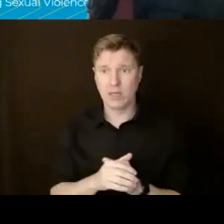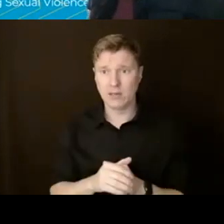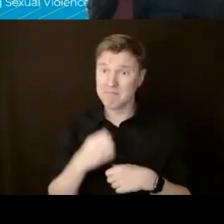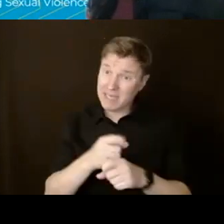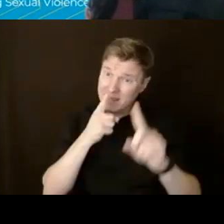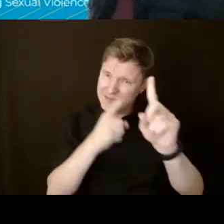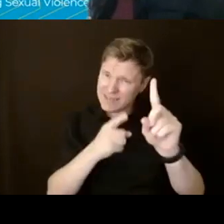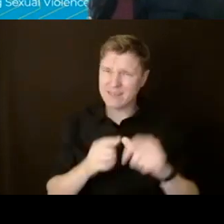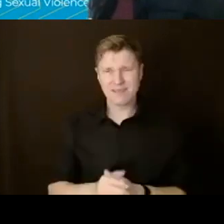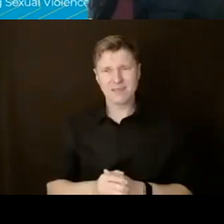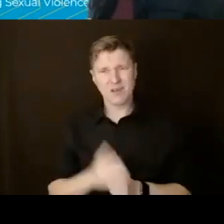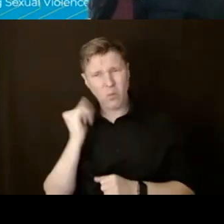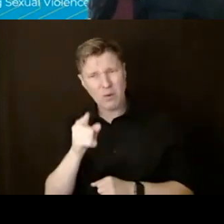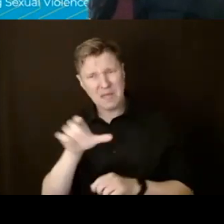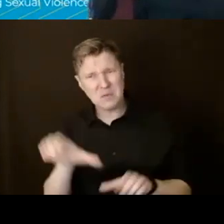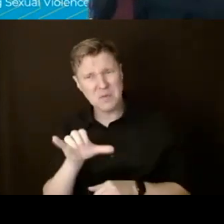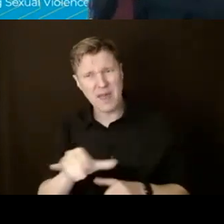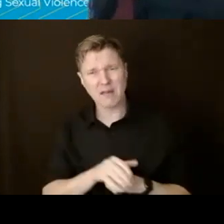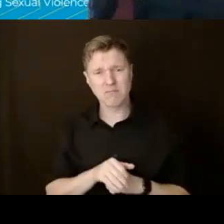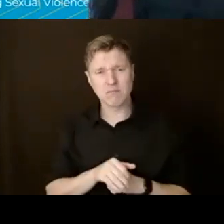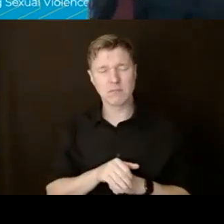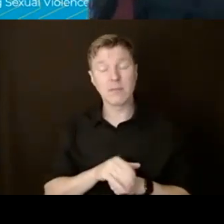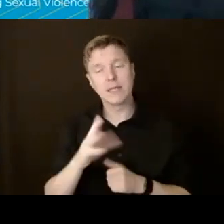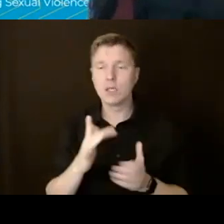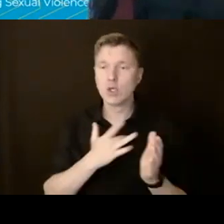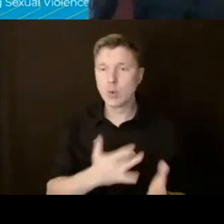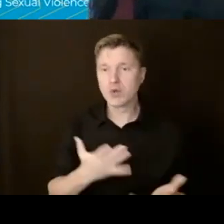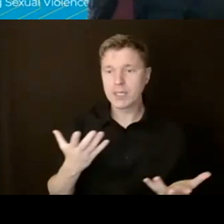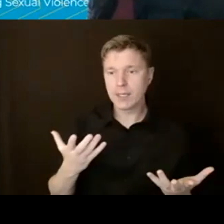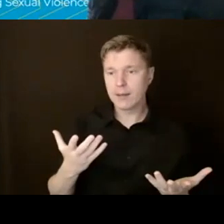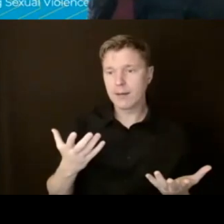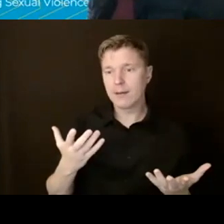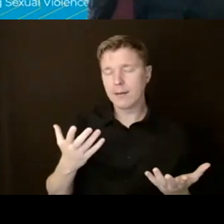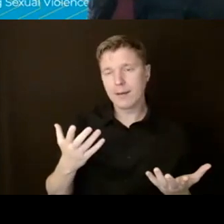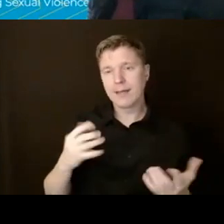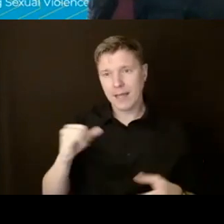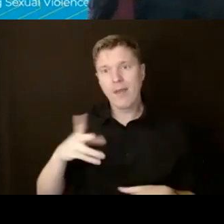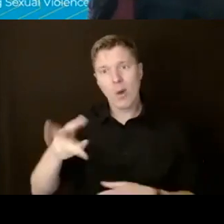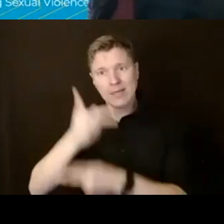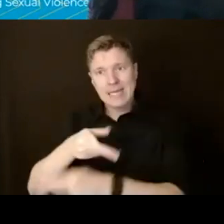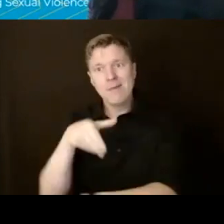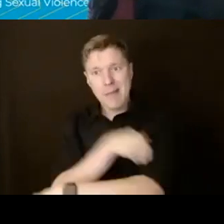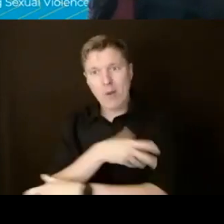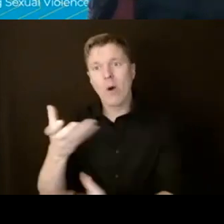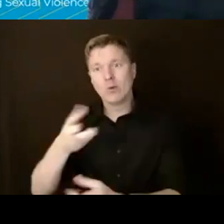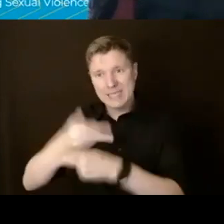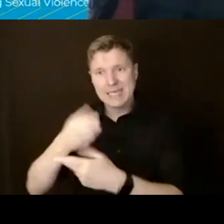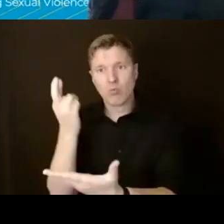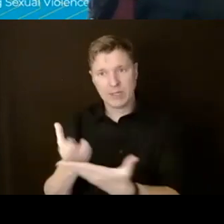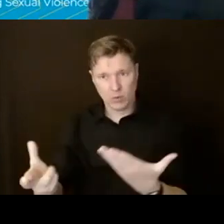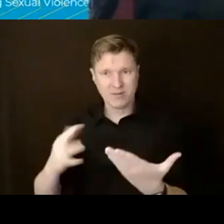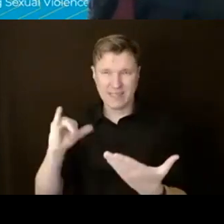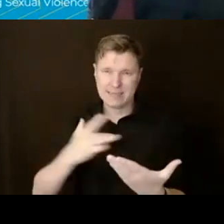Like, why would they do that? When you talk, and usually it's like, because they want to keep power and they want to keep resources. It's almost always the